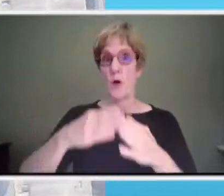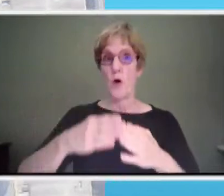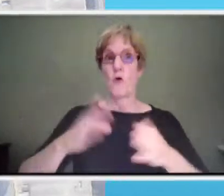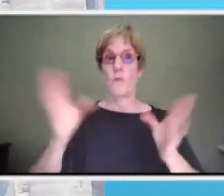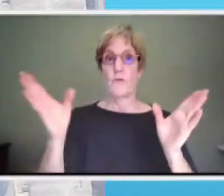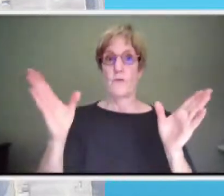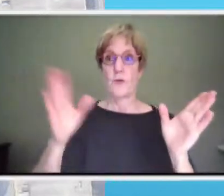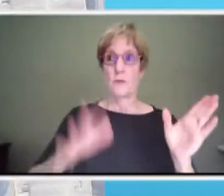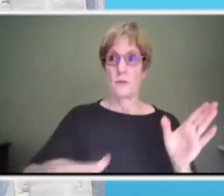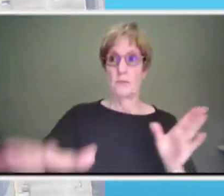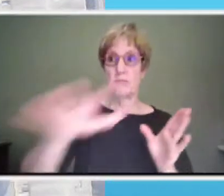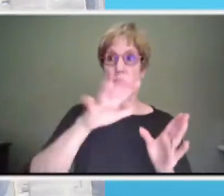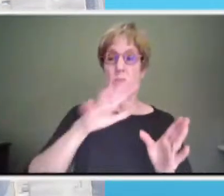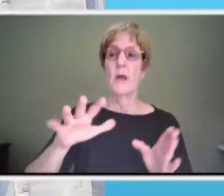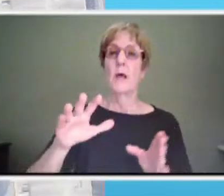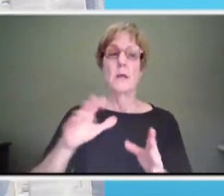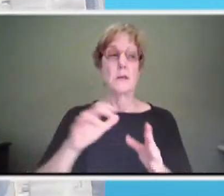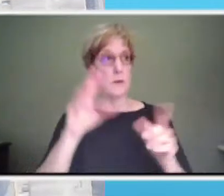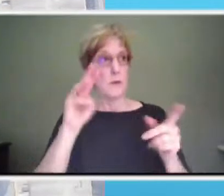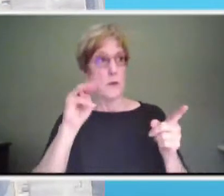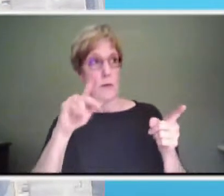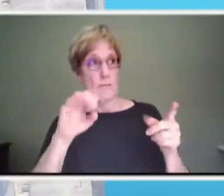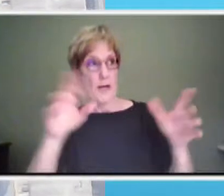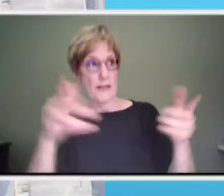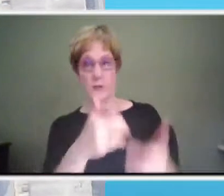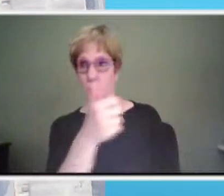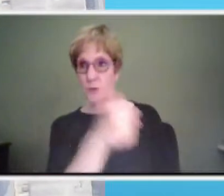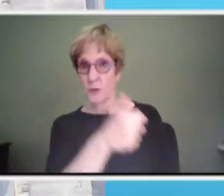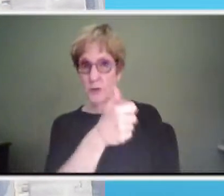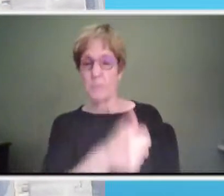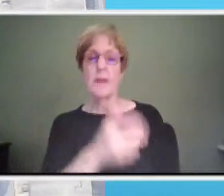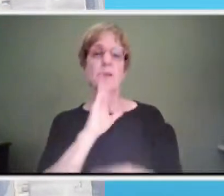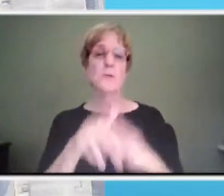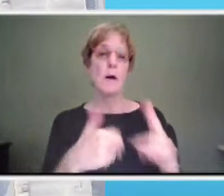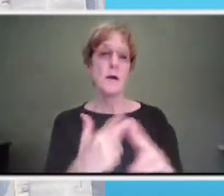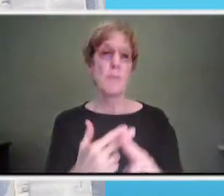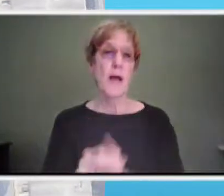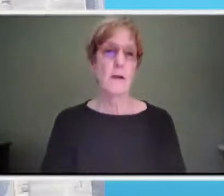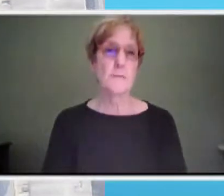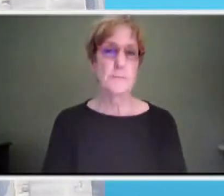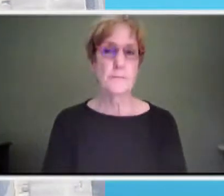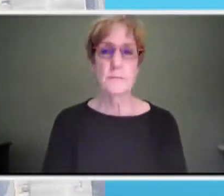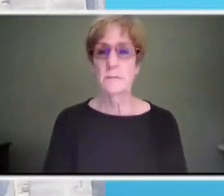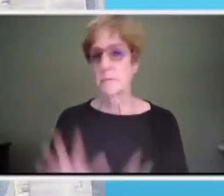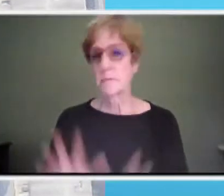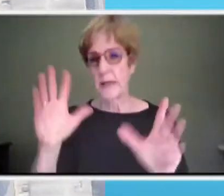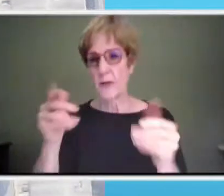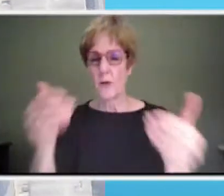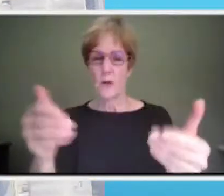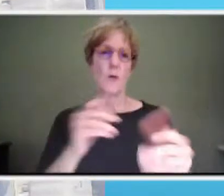to introduce himself and probably maybe talk about our plans for ongoing conversations.